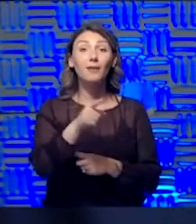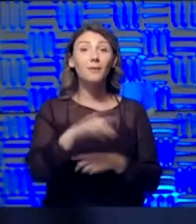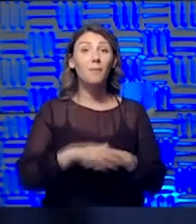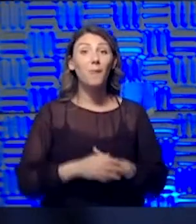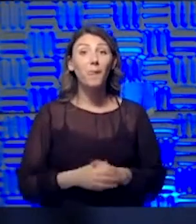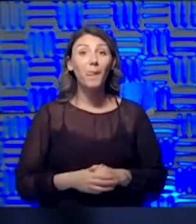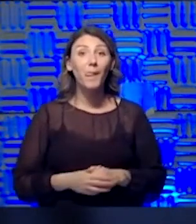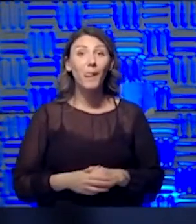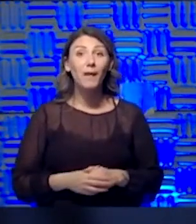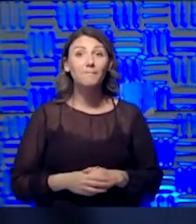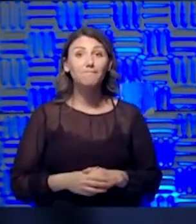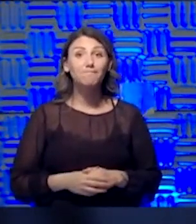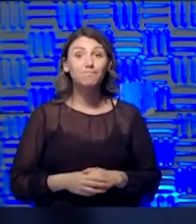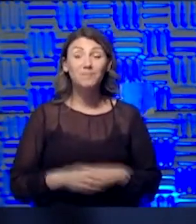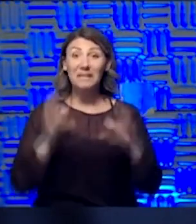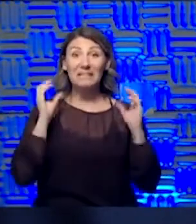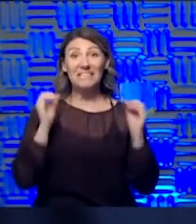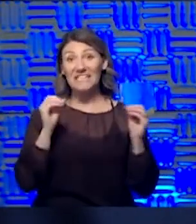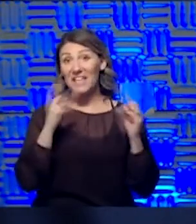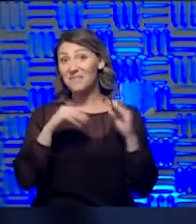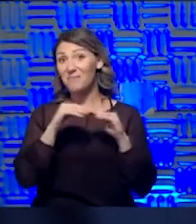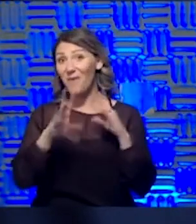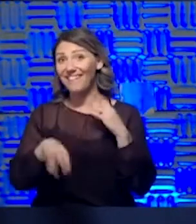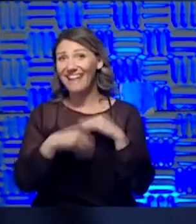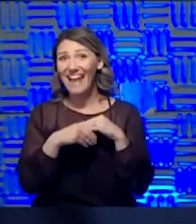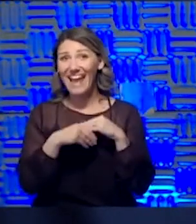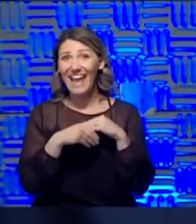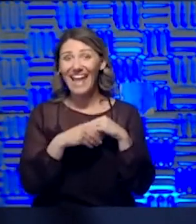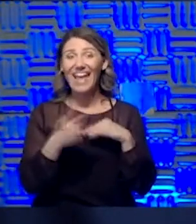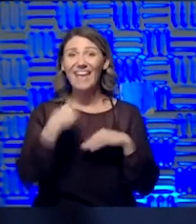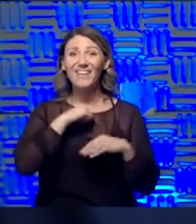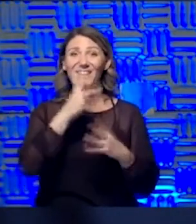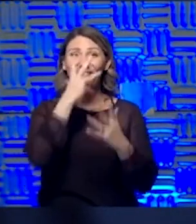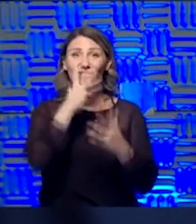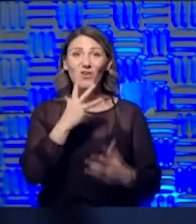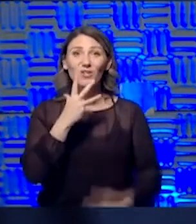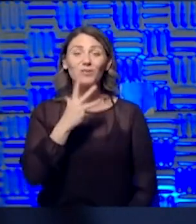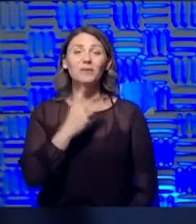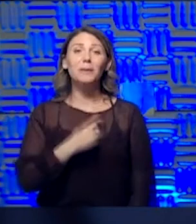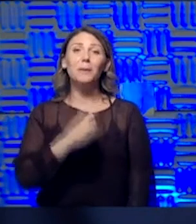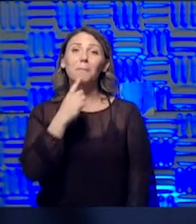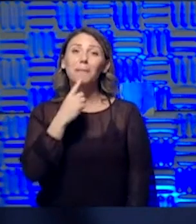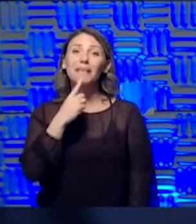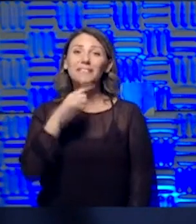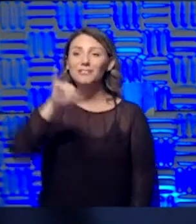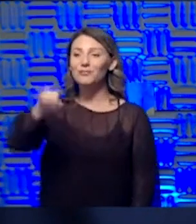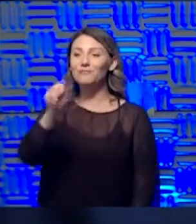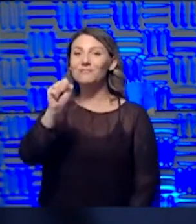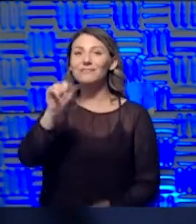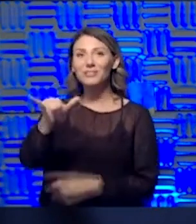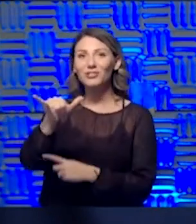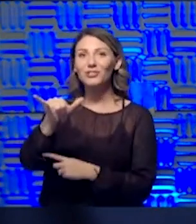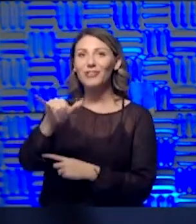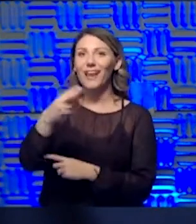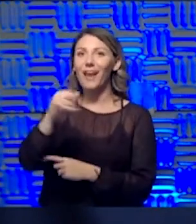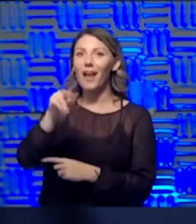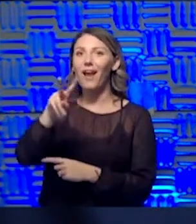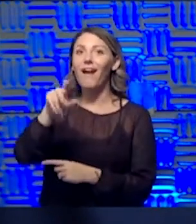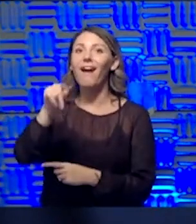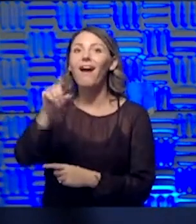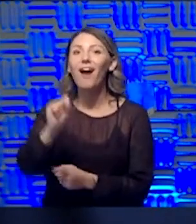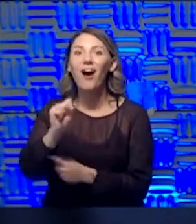No. Nothing else to add. We unfortunately missed the Jayhawks raising the national championship.